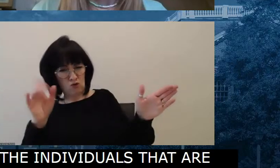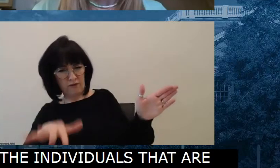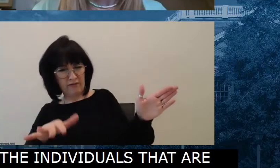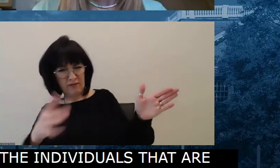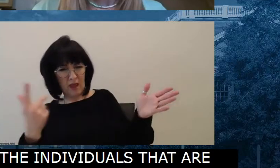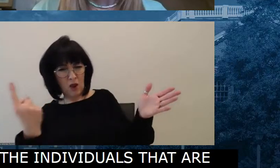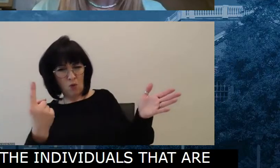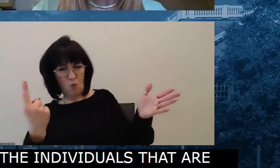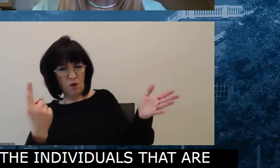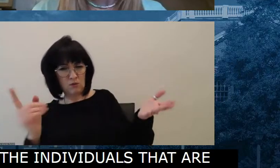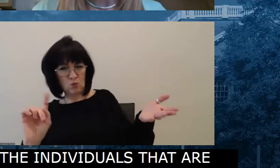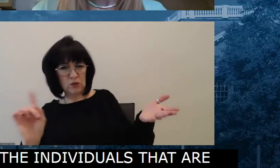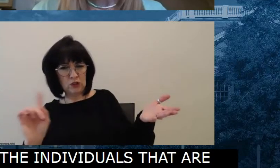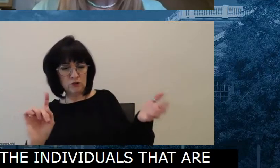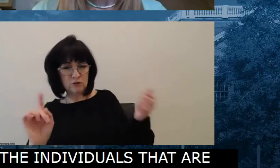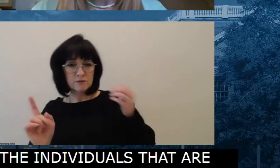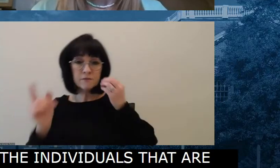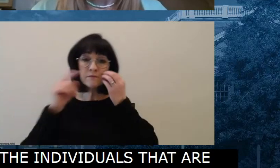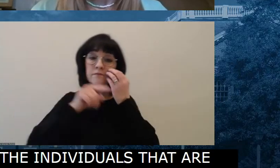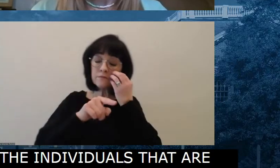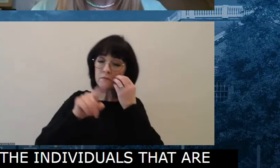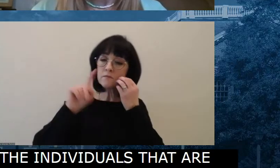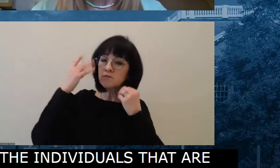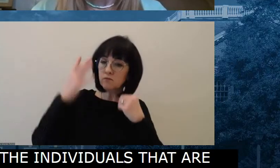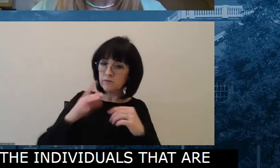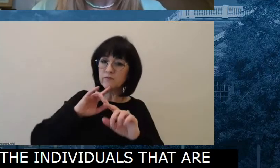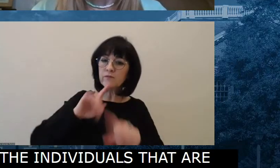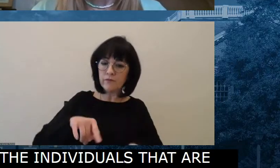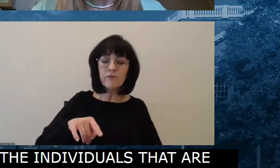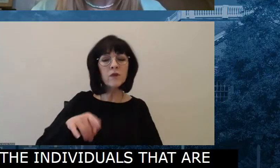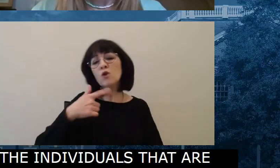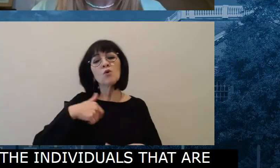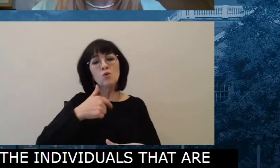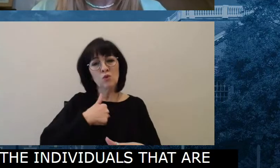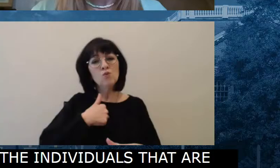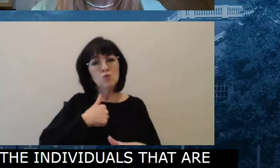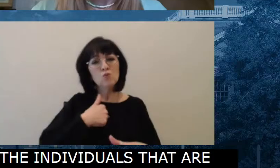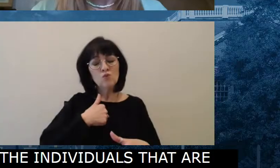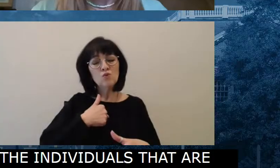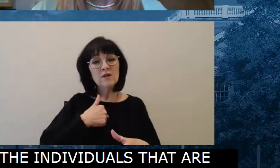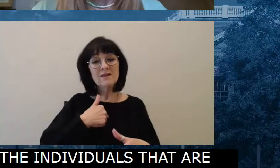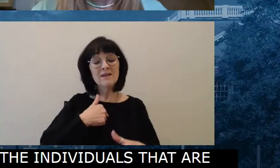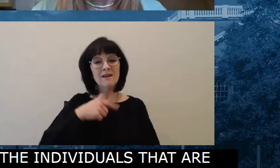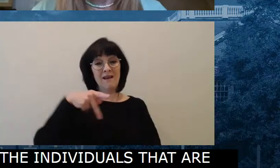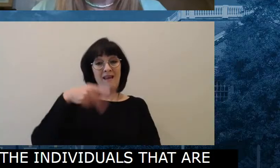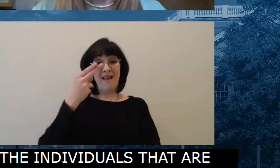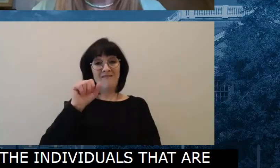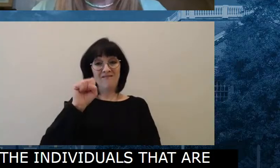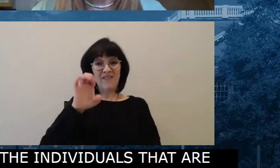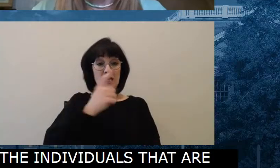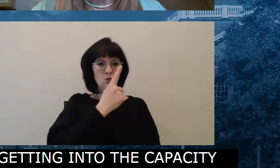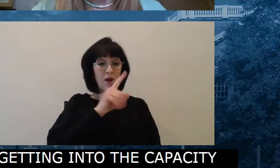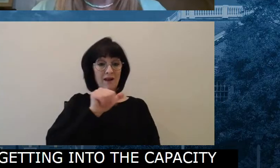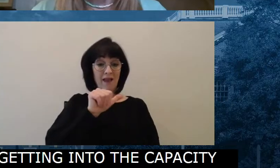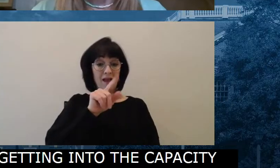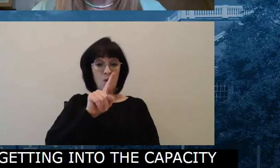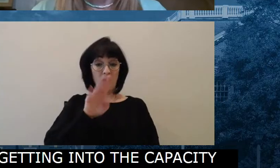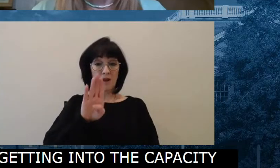really the fundamental point. We're moving away from the phase approach while